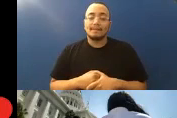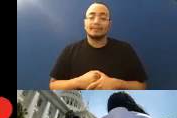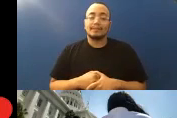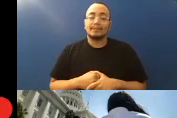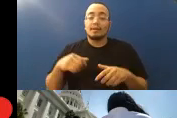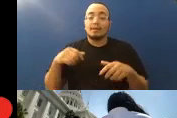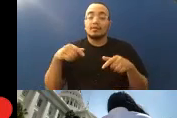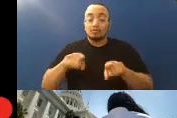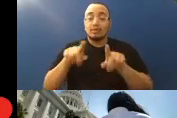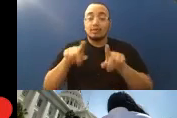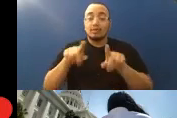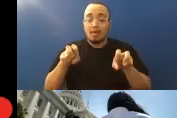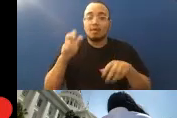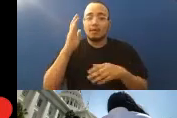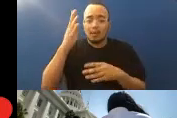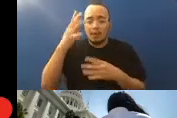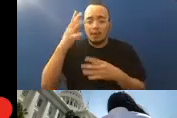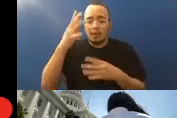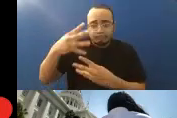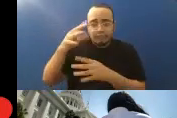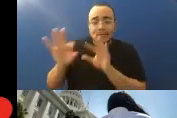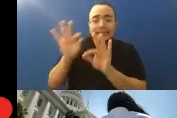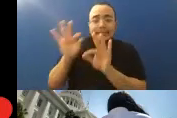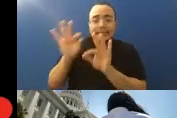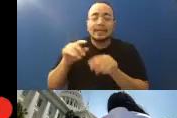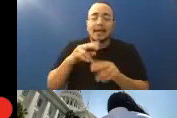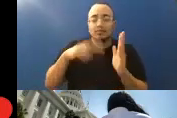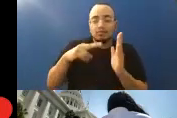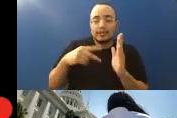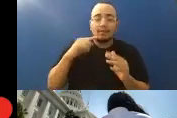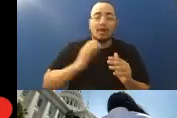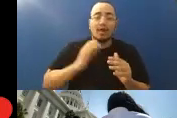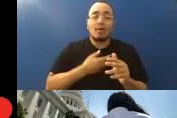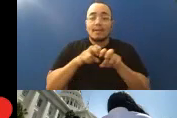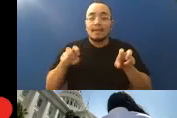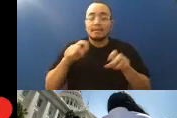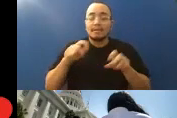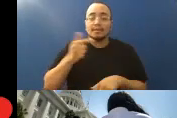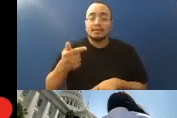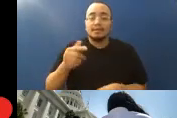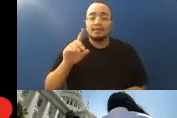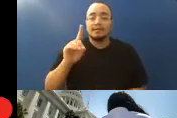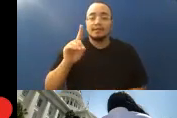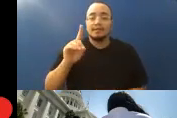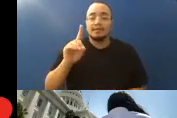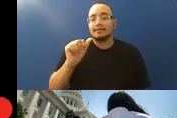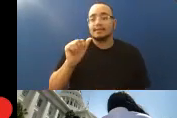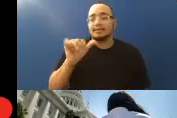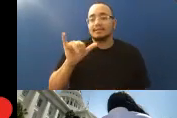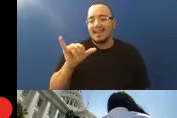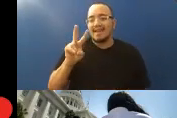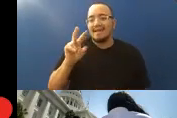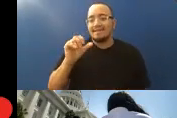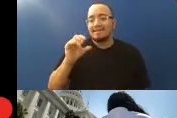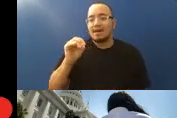panelists a little bit later. I want to turn now to Davon Williams. Davon, why don't you tell us a little bit